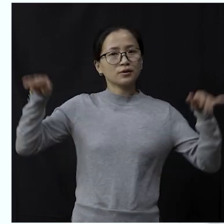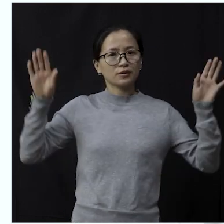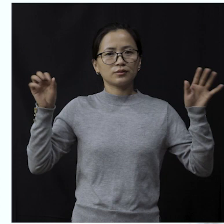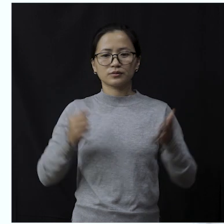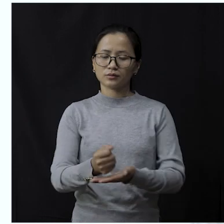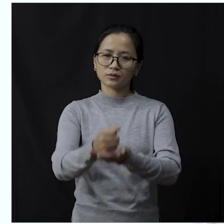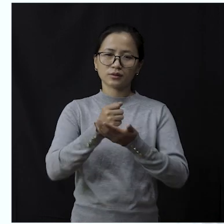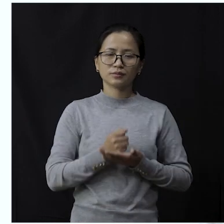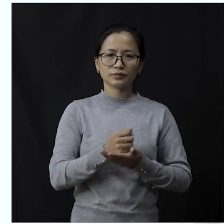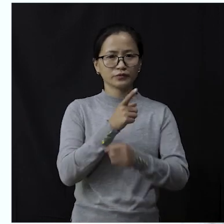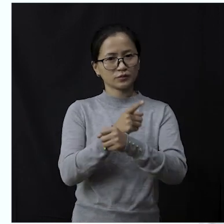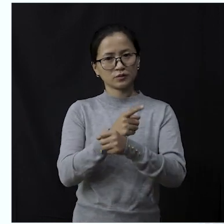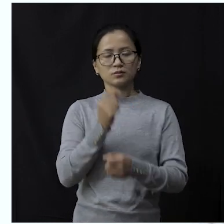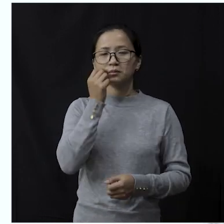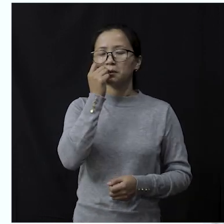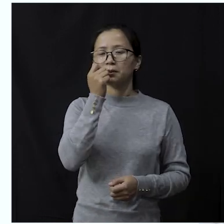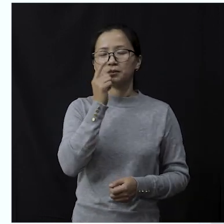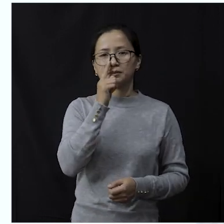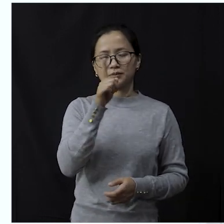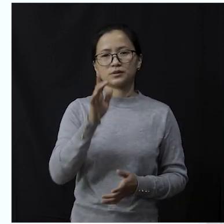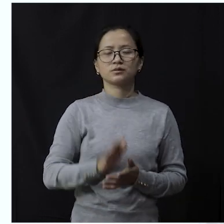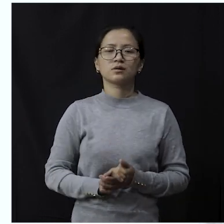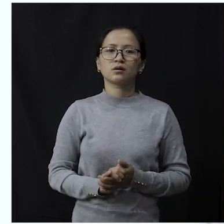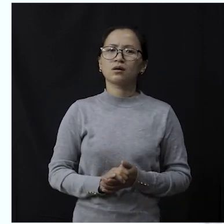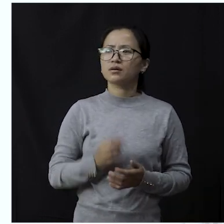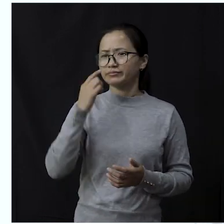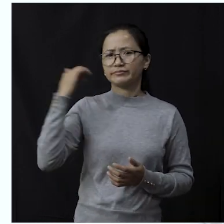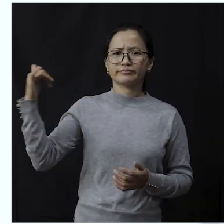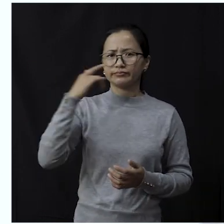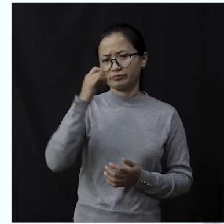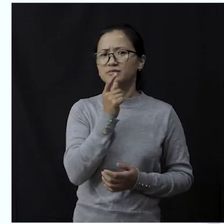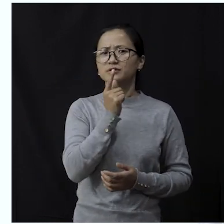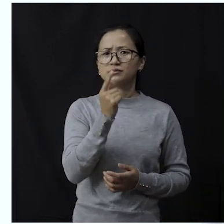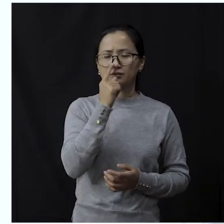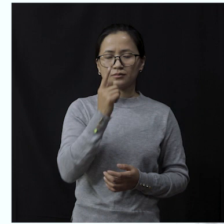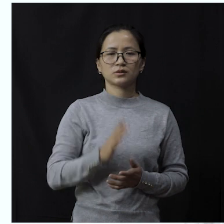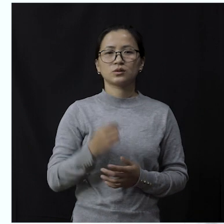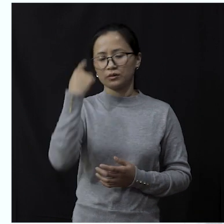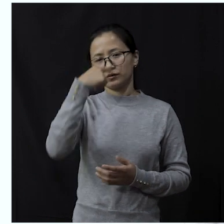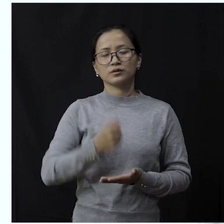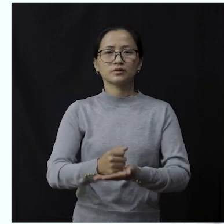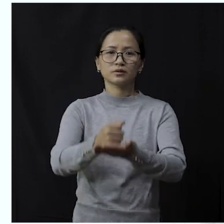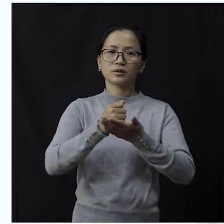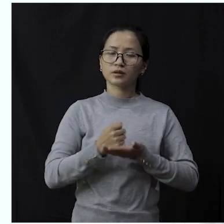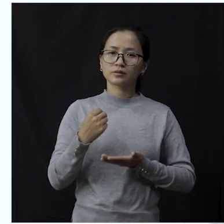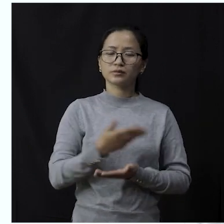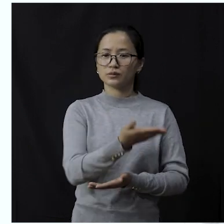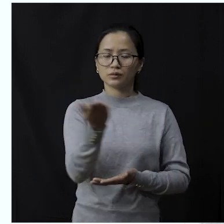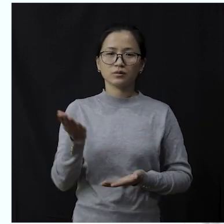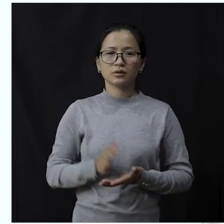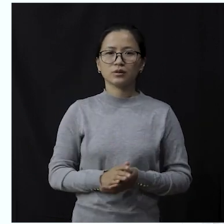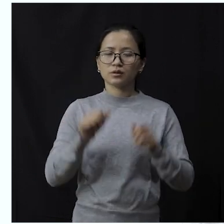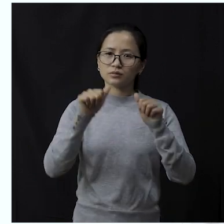You can take the help of your teachers. You can even take the help of your sisters, aunties, and uncles, whoever can help you. That way, you will be